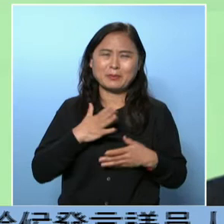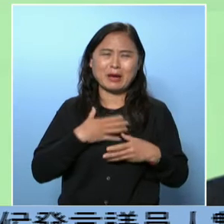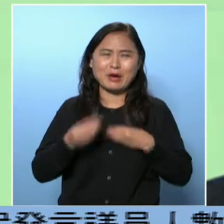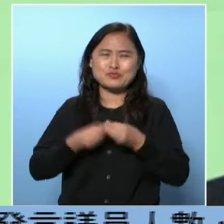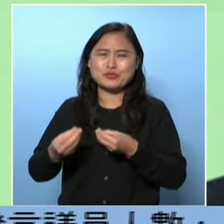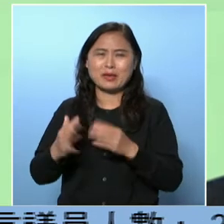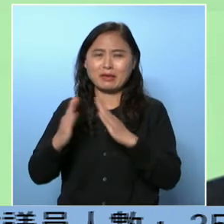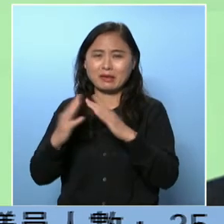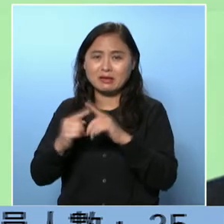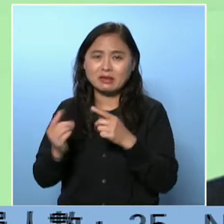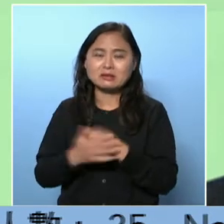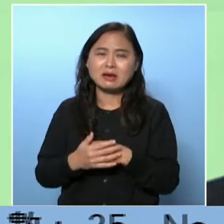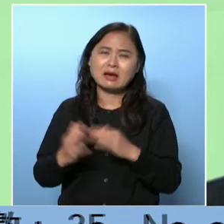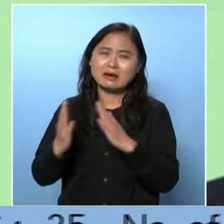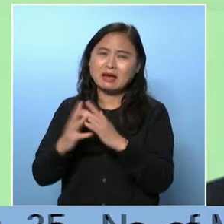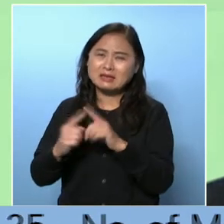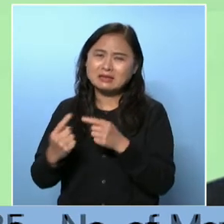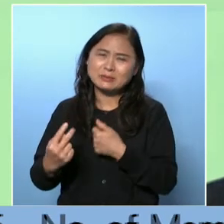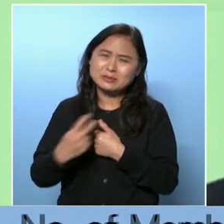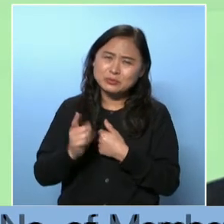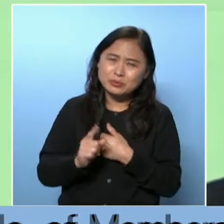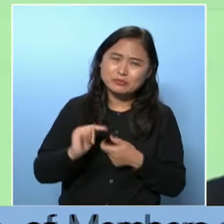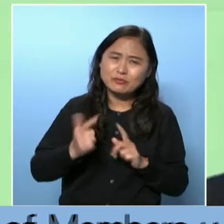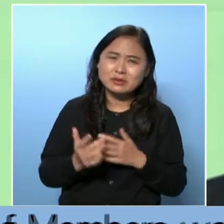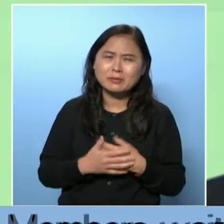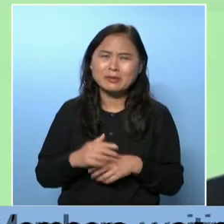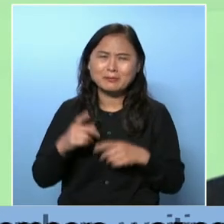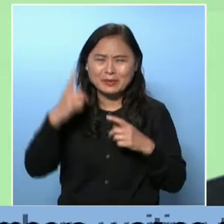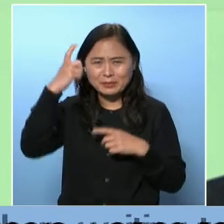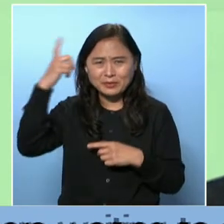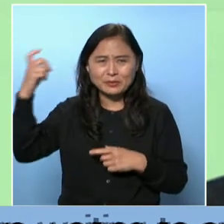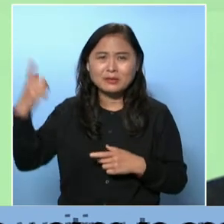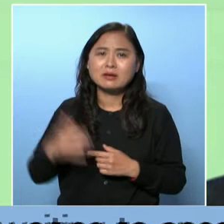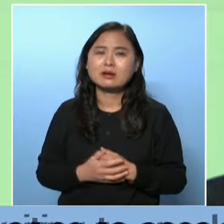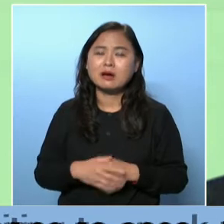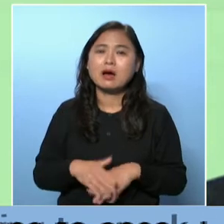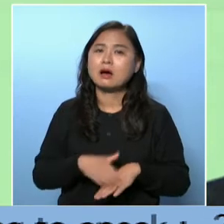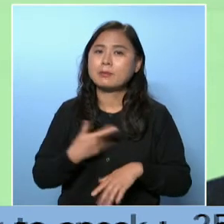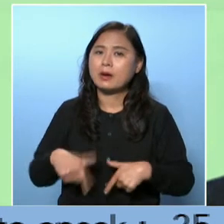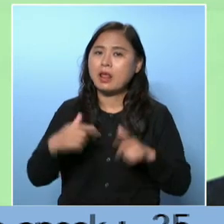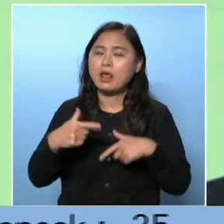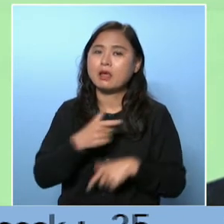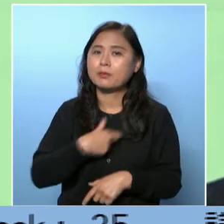they should do, and they are concerned that they might be spreading it to their family members and so on. And as